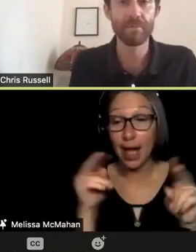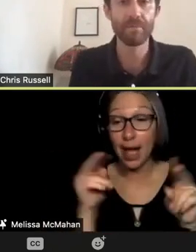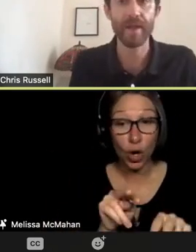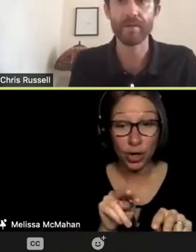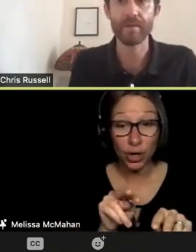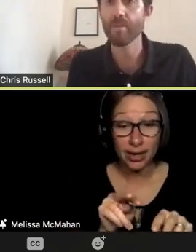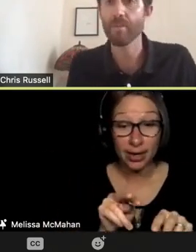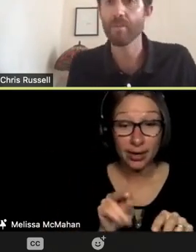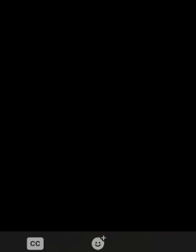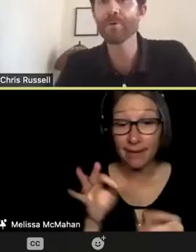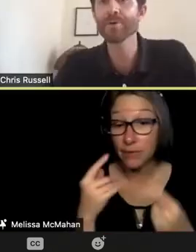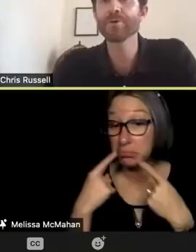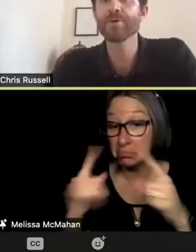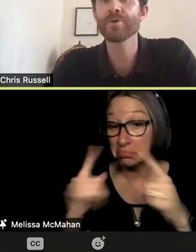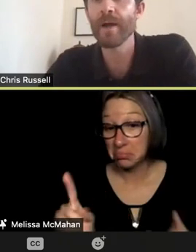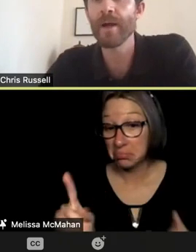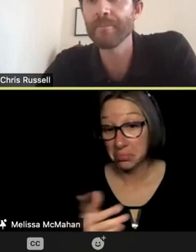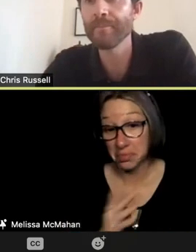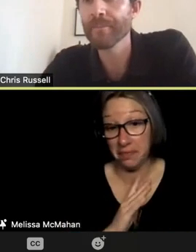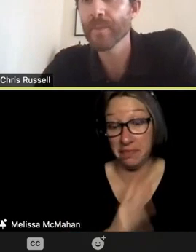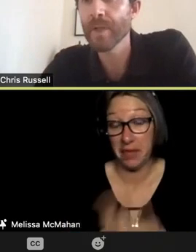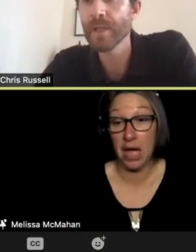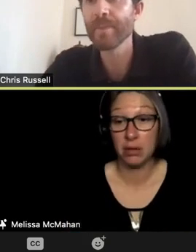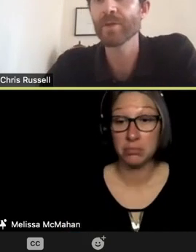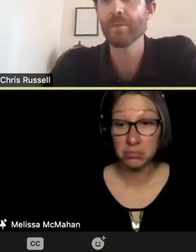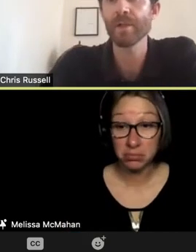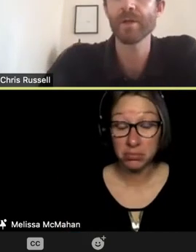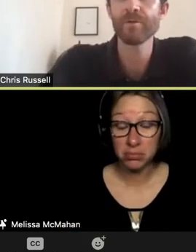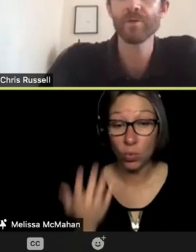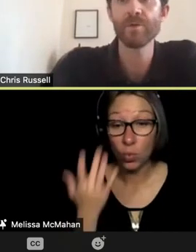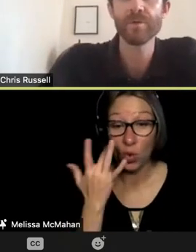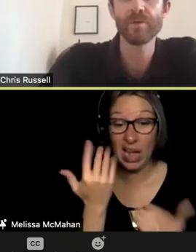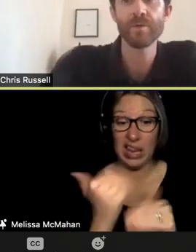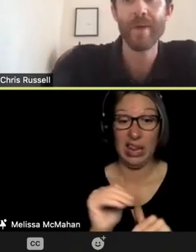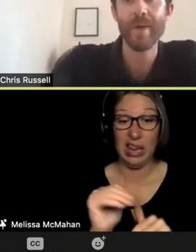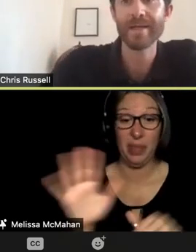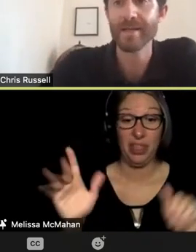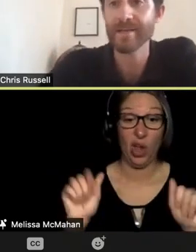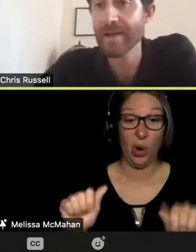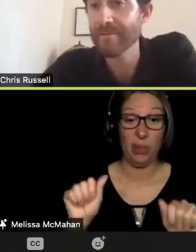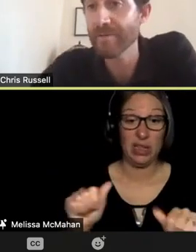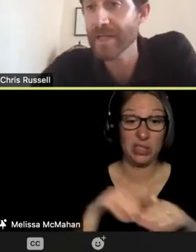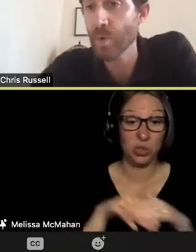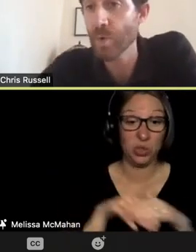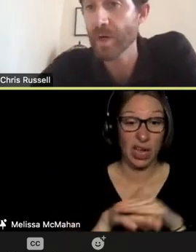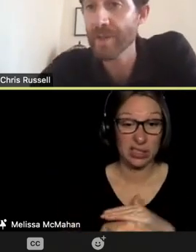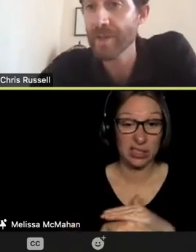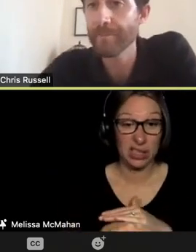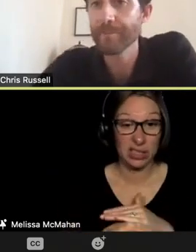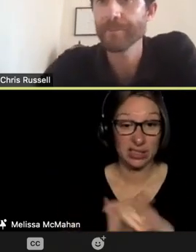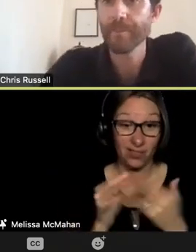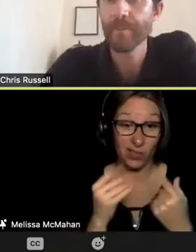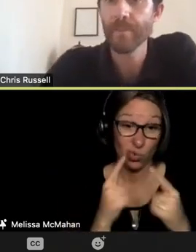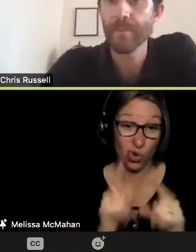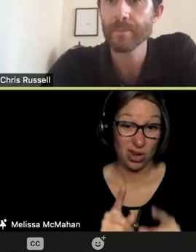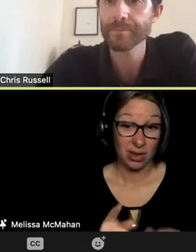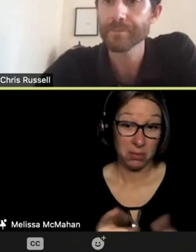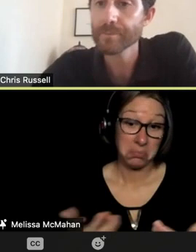effectively, fine. Why would you limit their ability to access that if that's working for them?